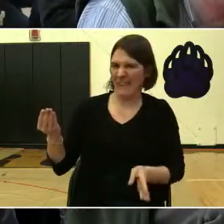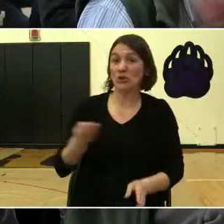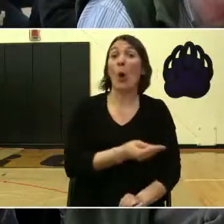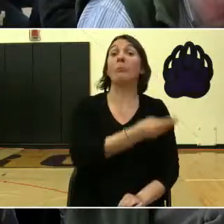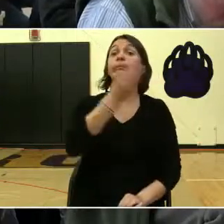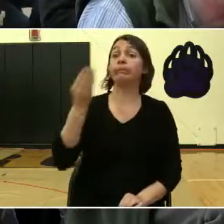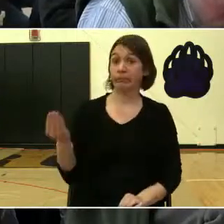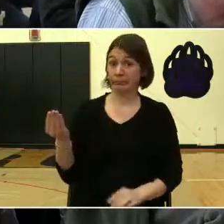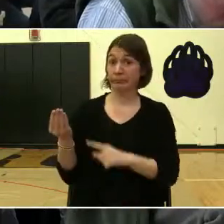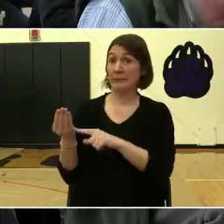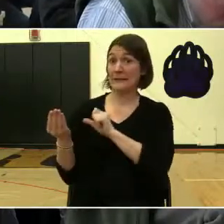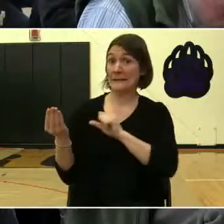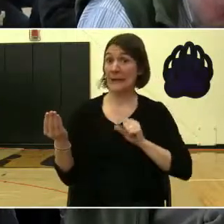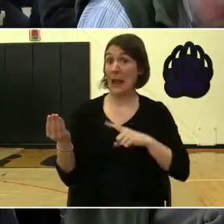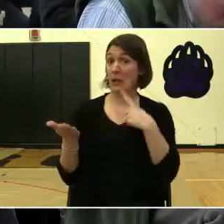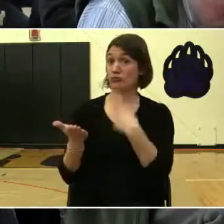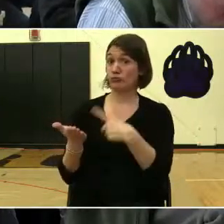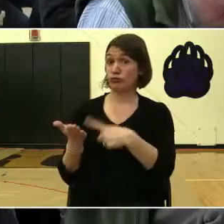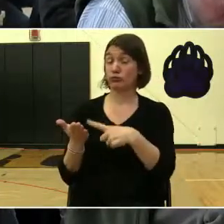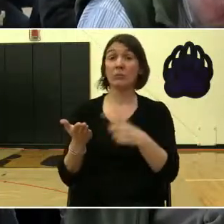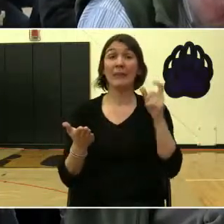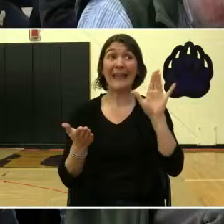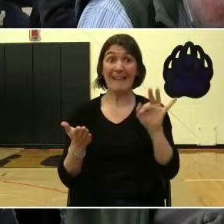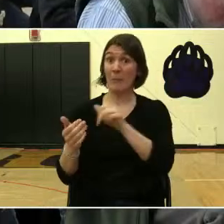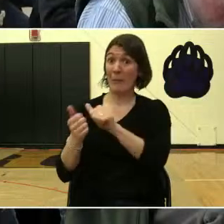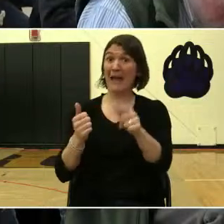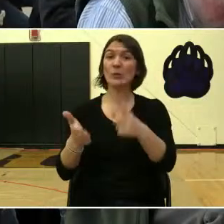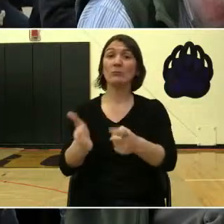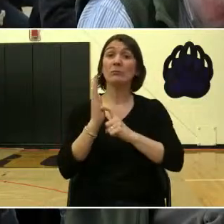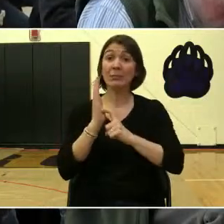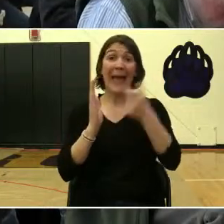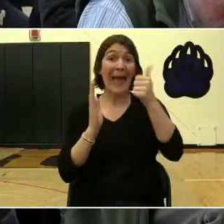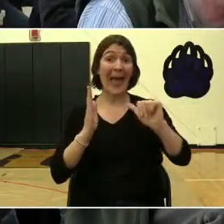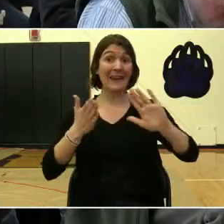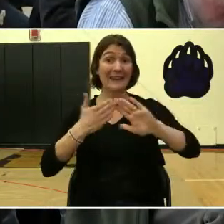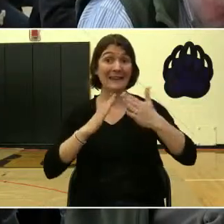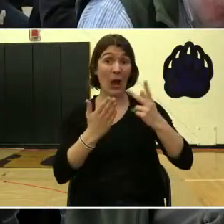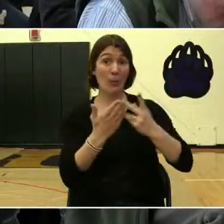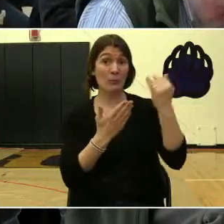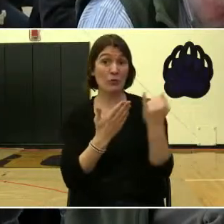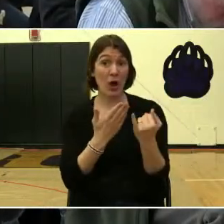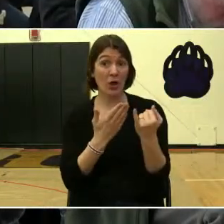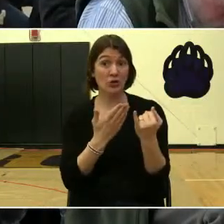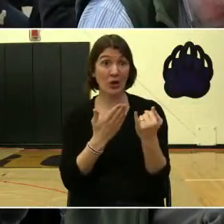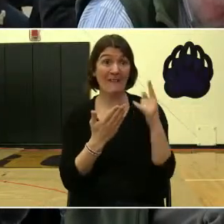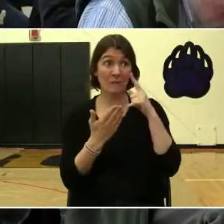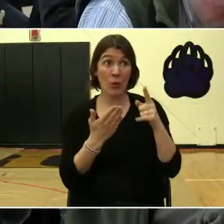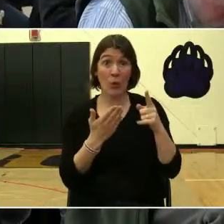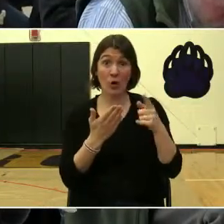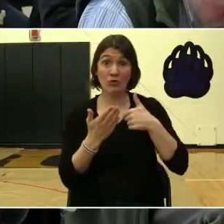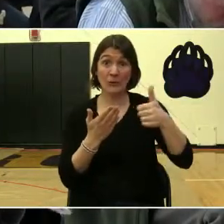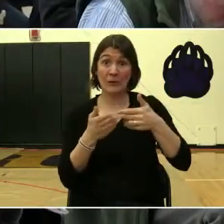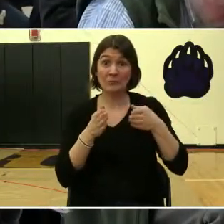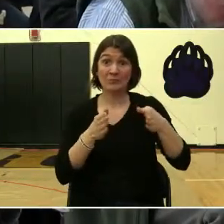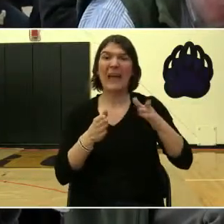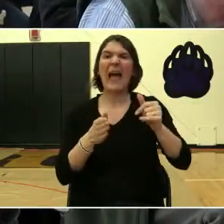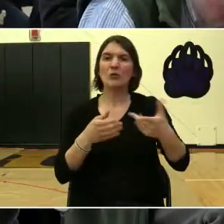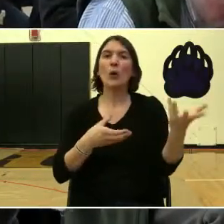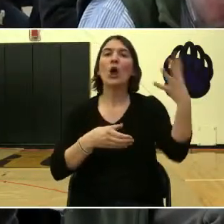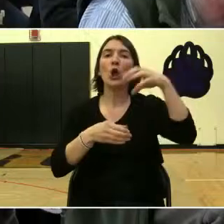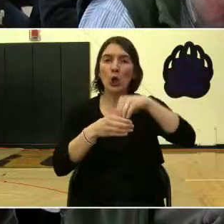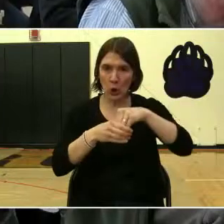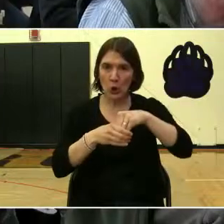but it um mandates that any Town Municipal project needs to incorporate complete